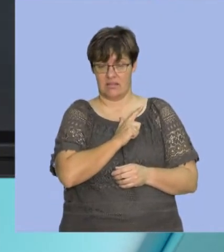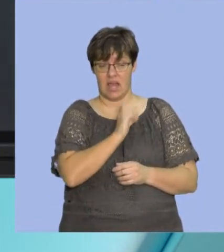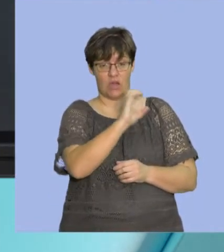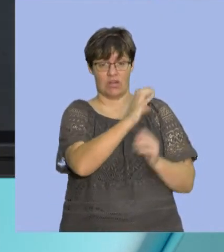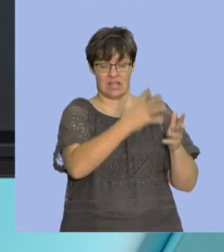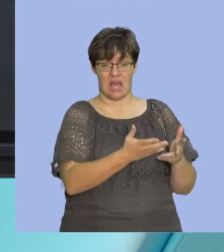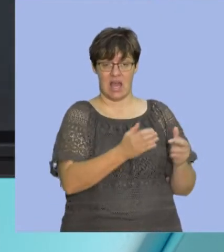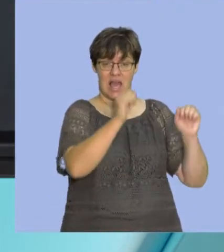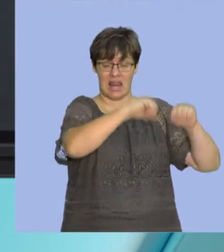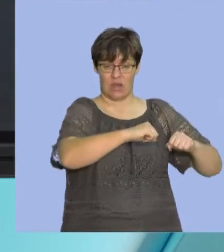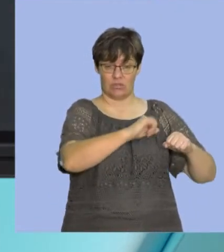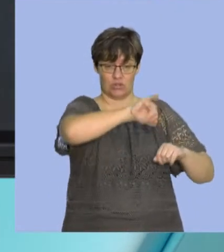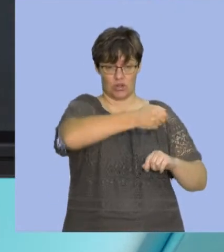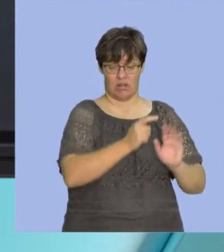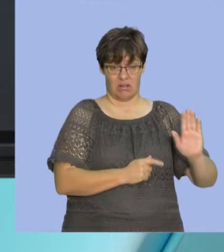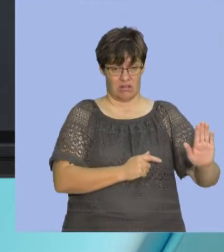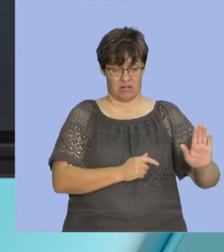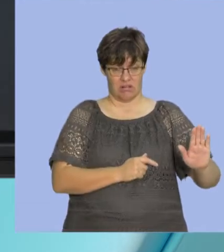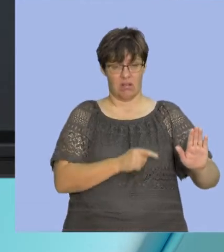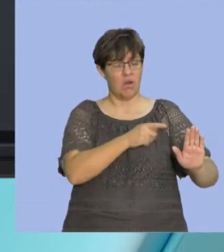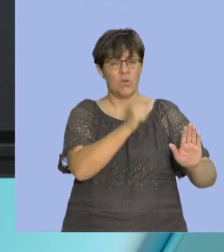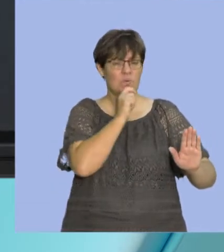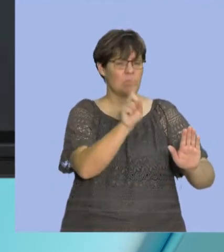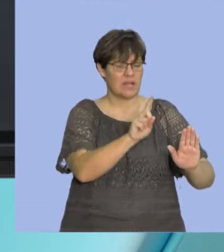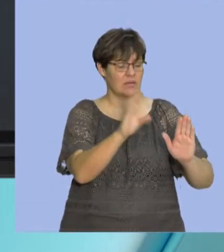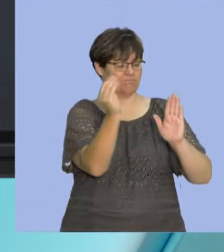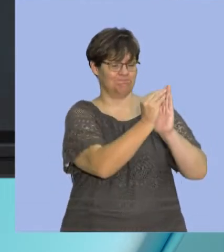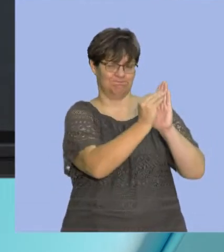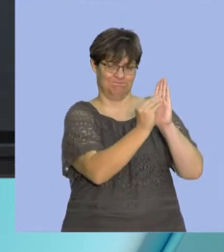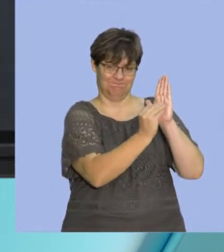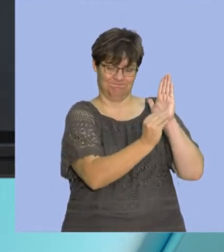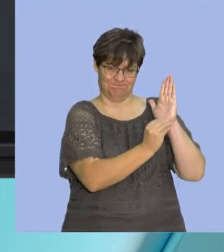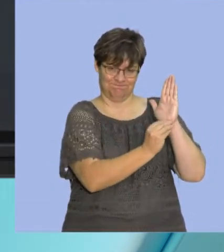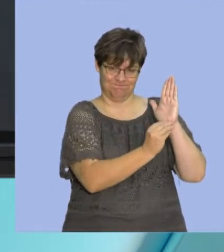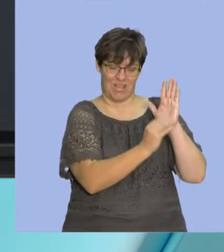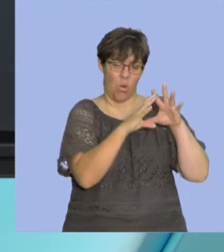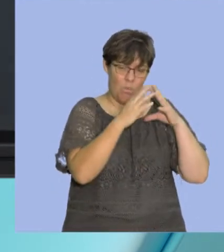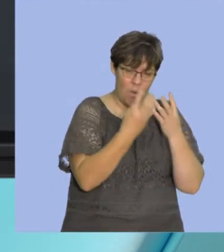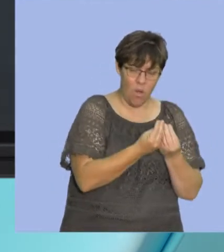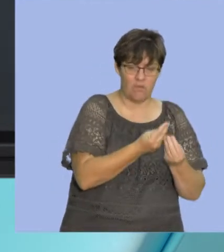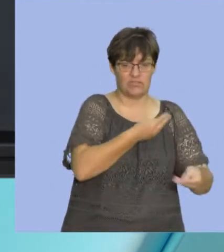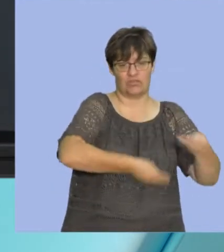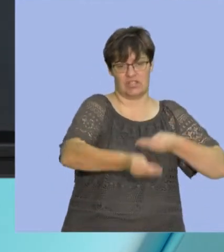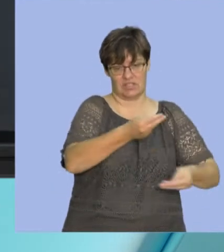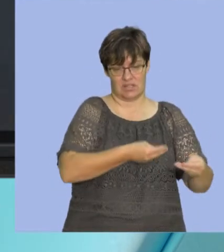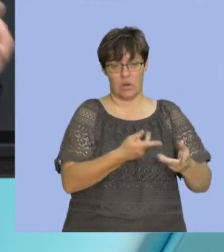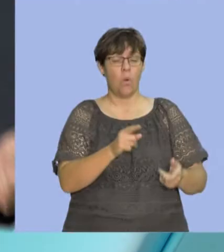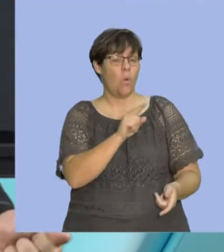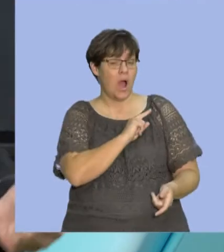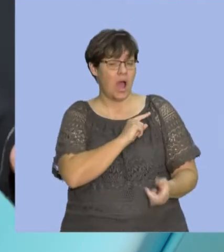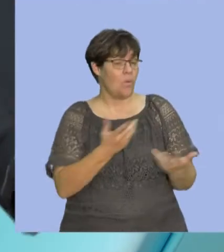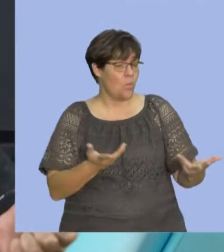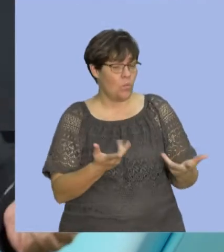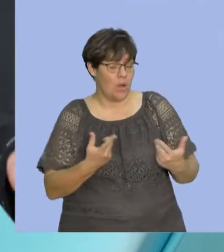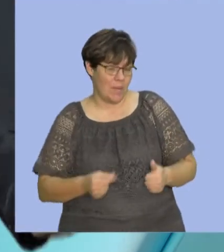creditors allowances journal is used to record all transactions where we are returning